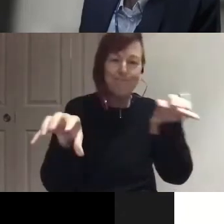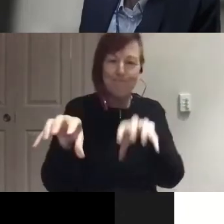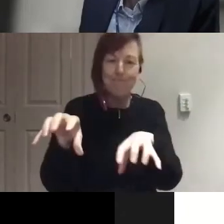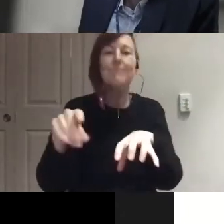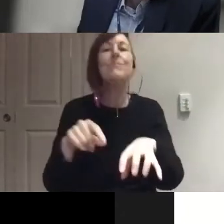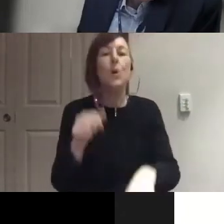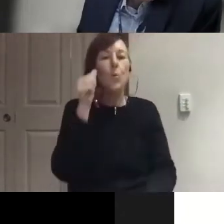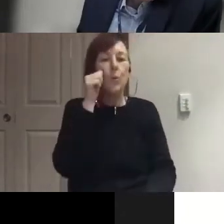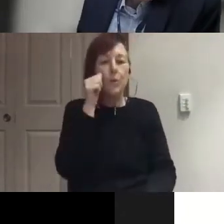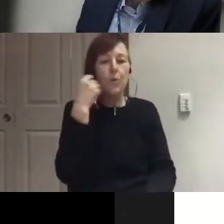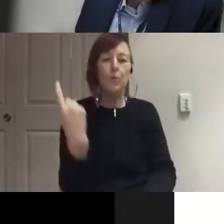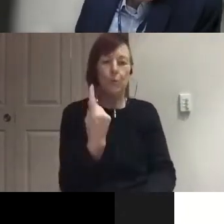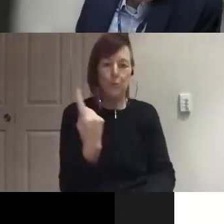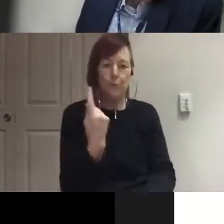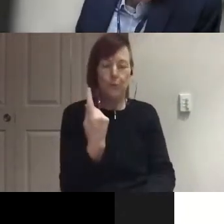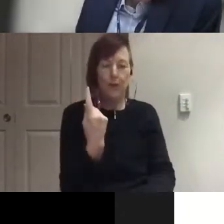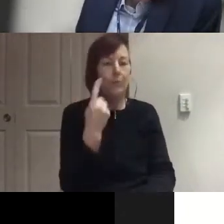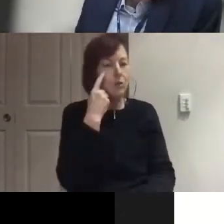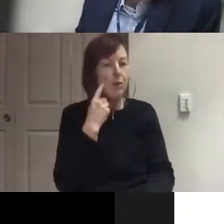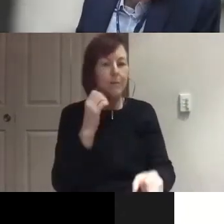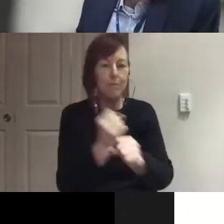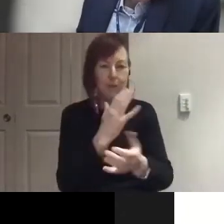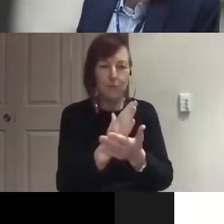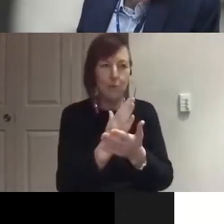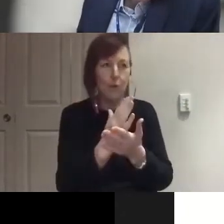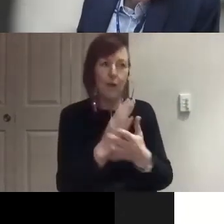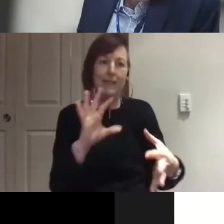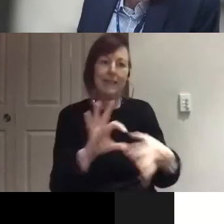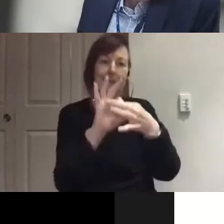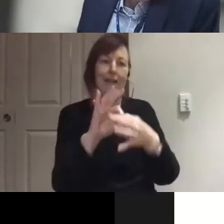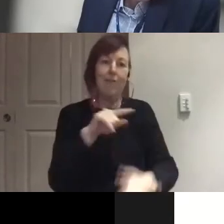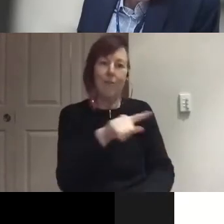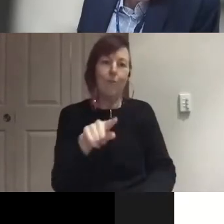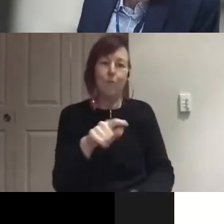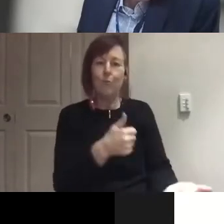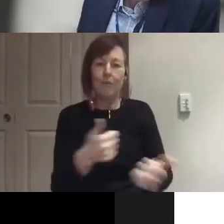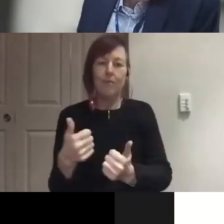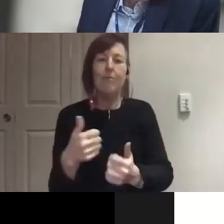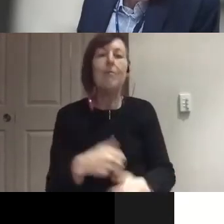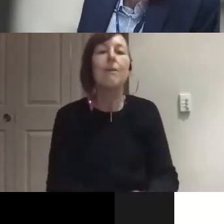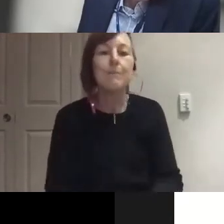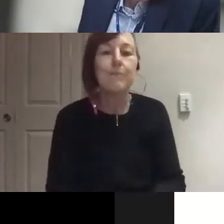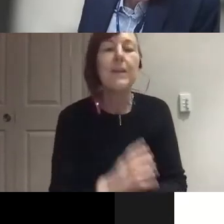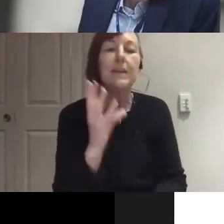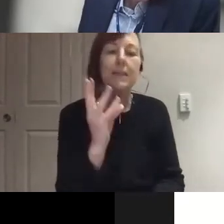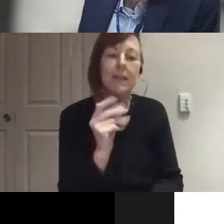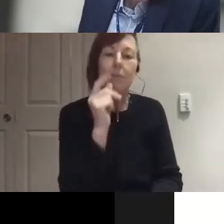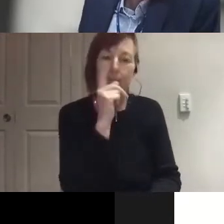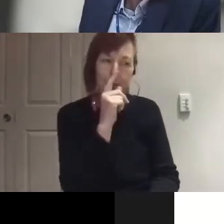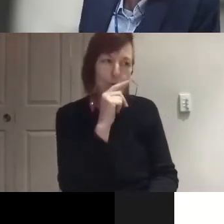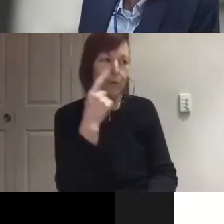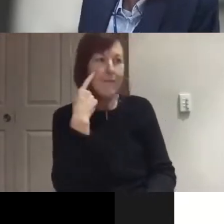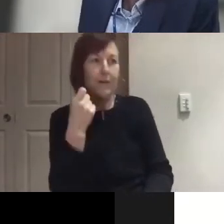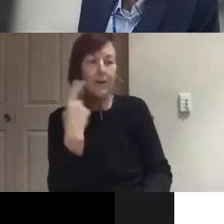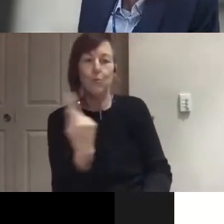a case but are not in the right class, perhaps at a different school that hasn't been stopped and stayed, can be picked up that way. Thanks.